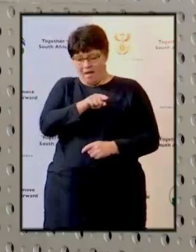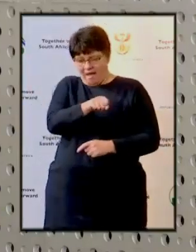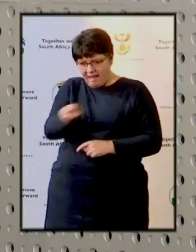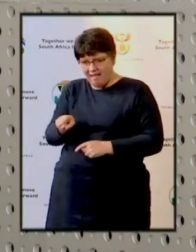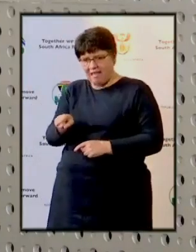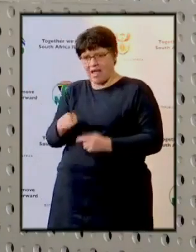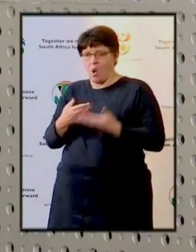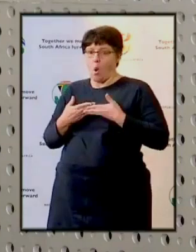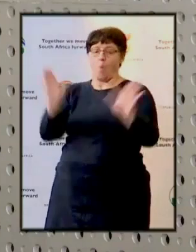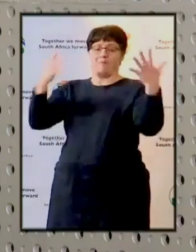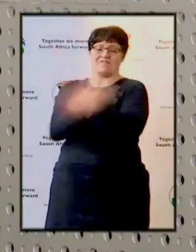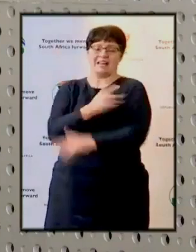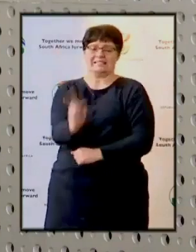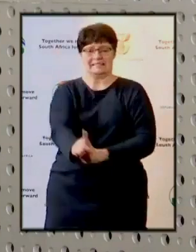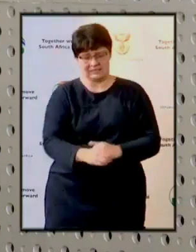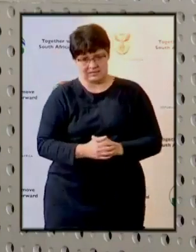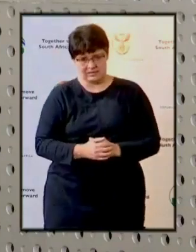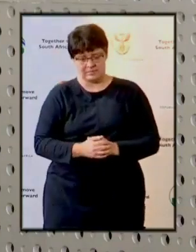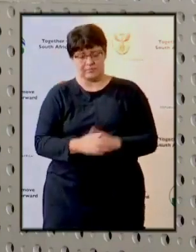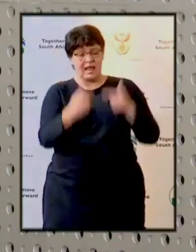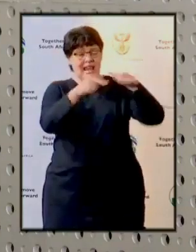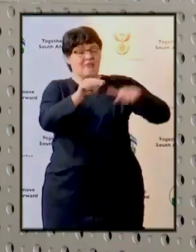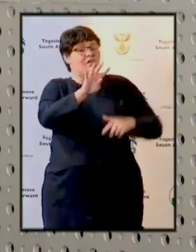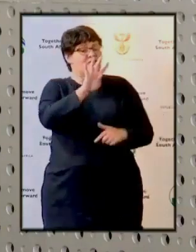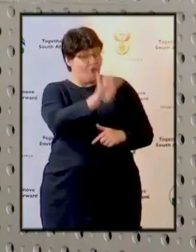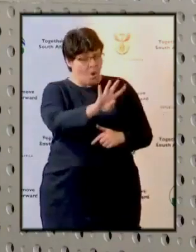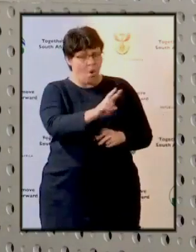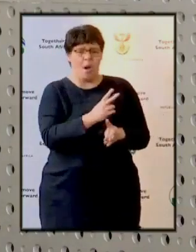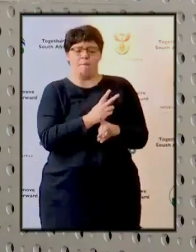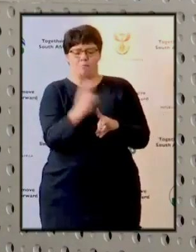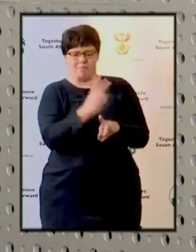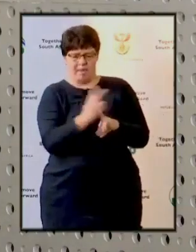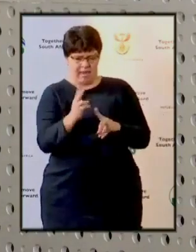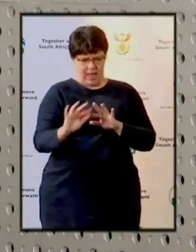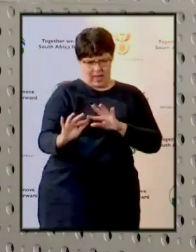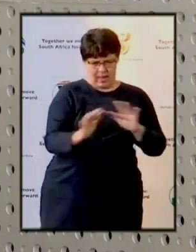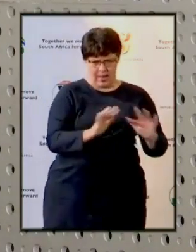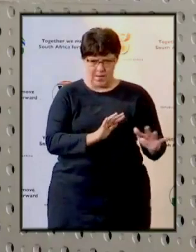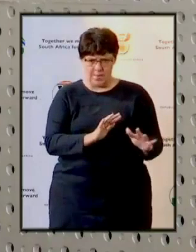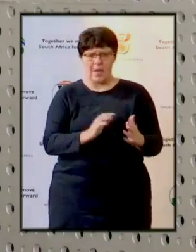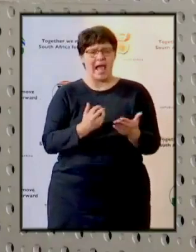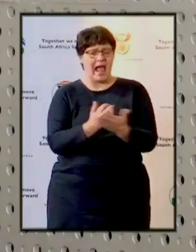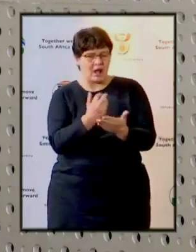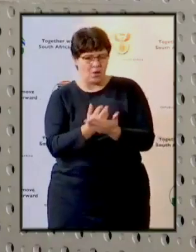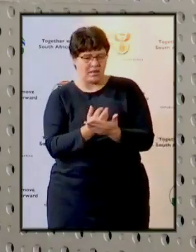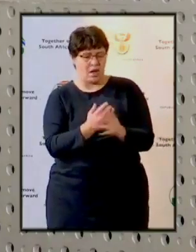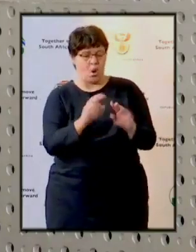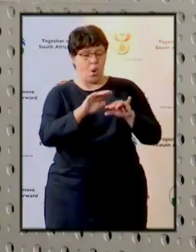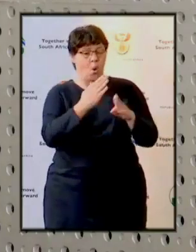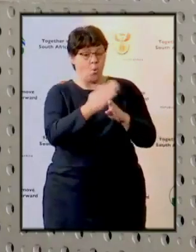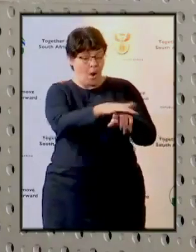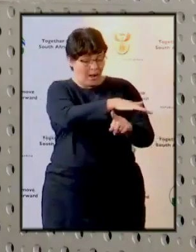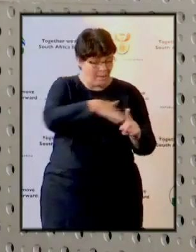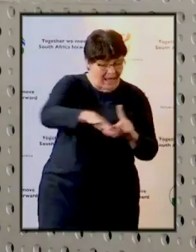reopen the economy. Level 4 will be an important preparation to get our economy and the place where we work ready